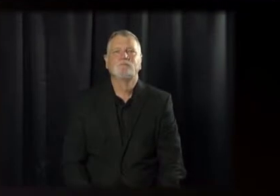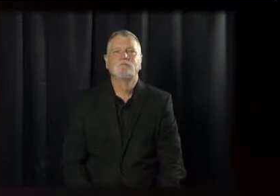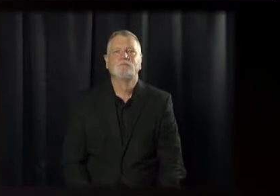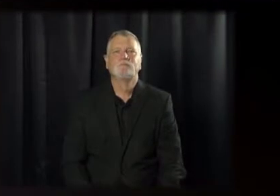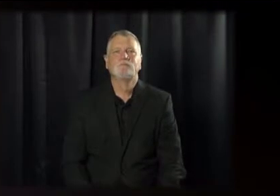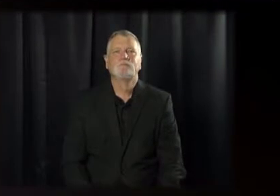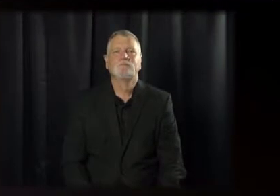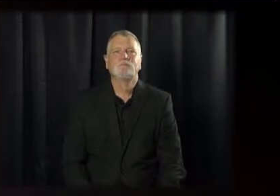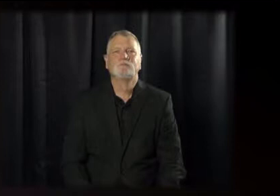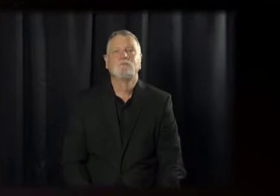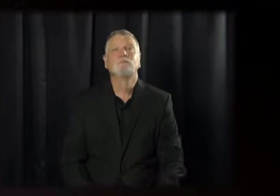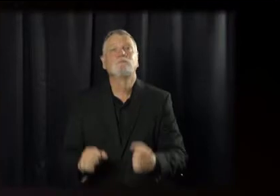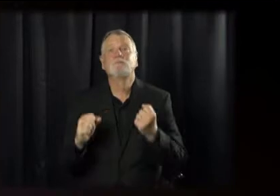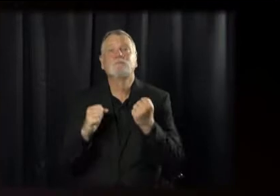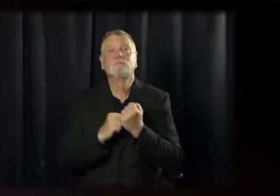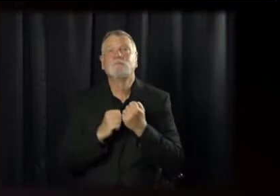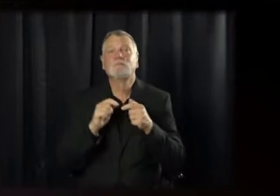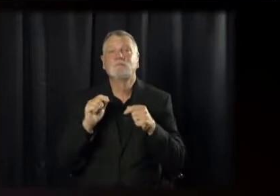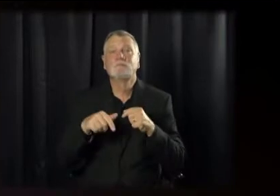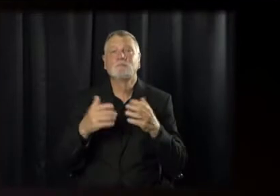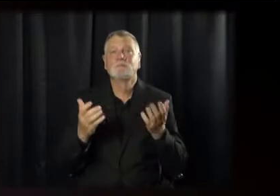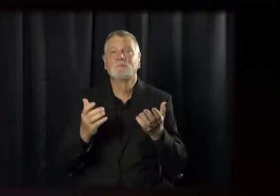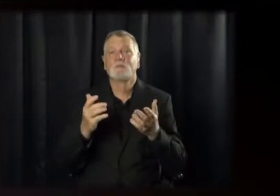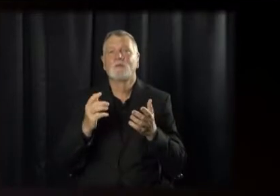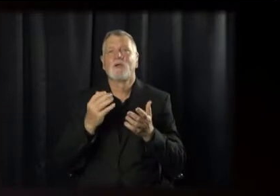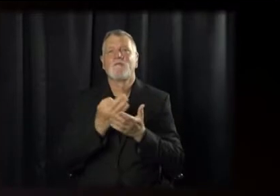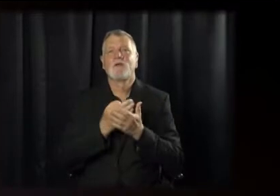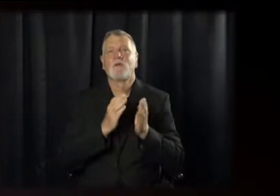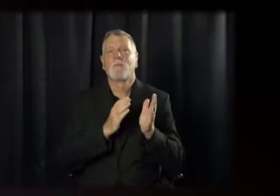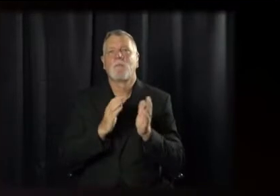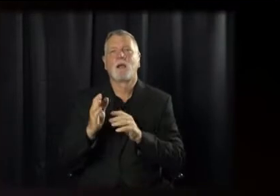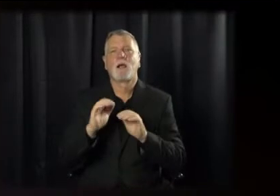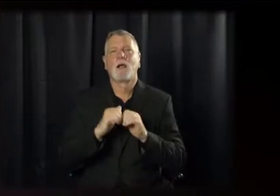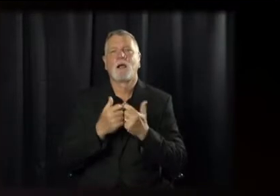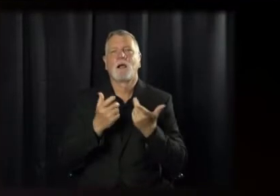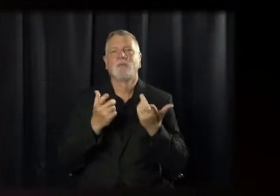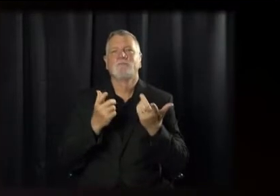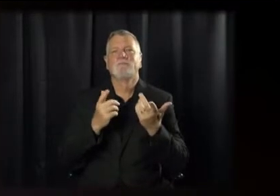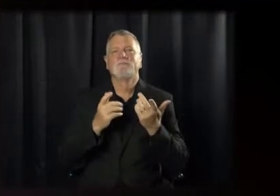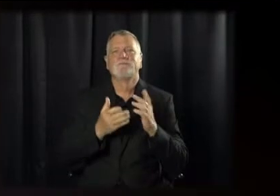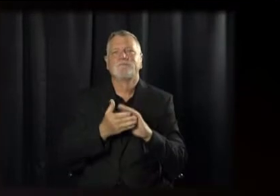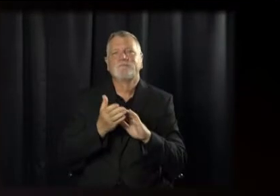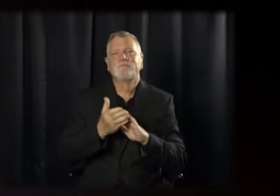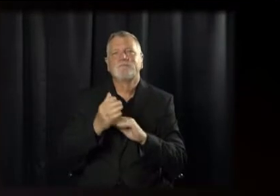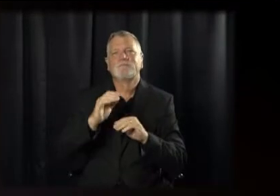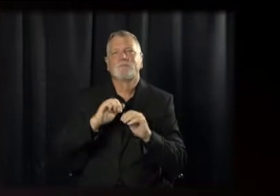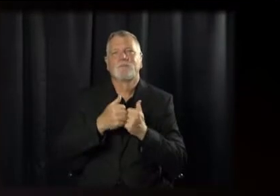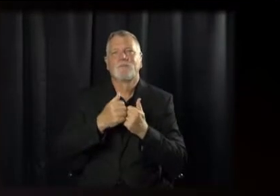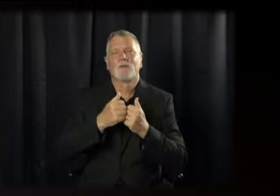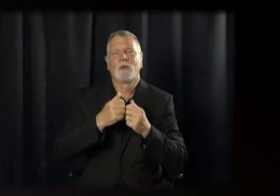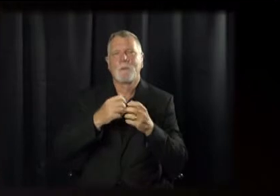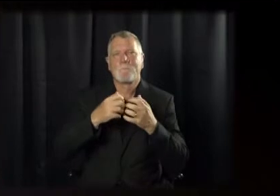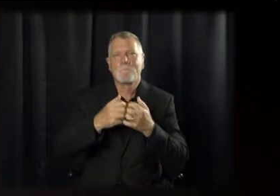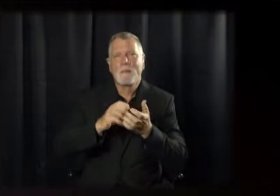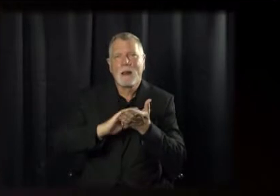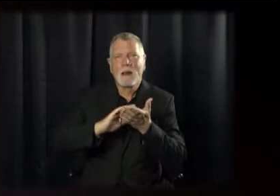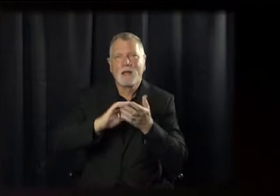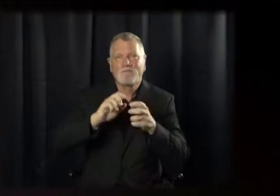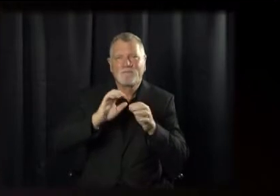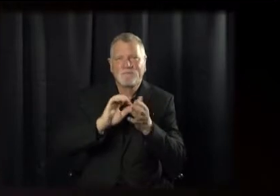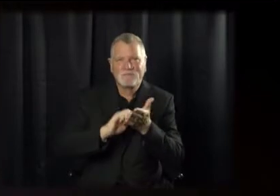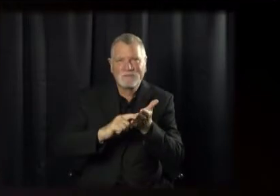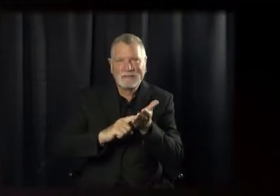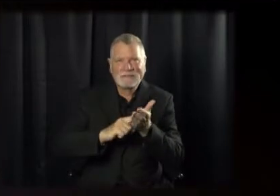To support these outcomes, the proposed fiscal plan identifies the execution of maintenance and capital improvement programs,